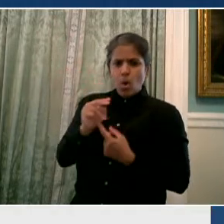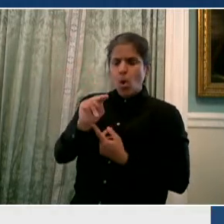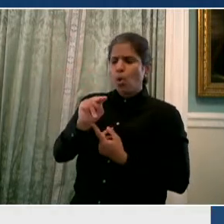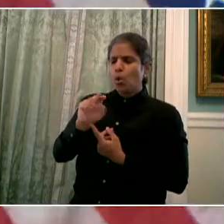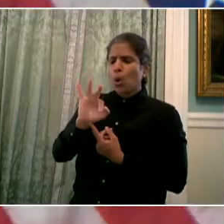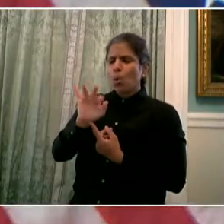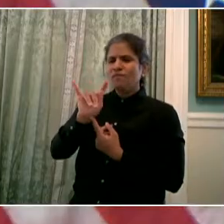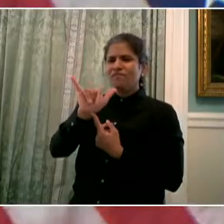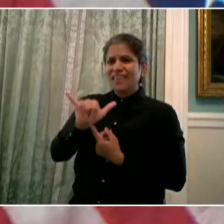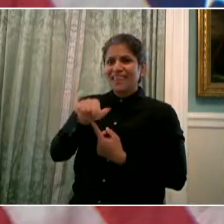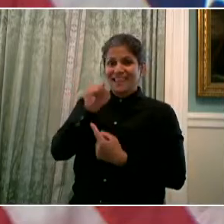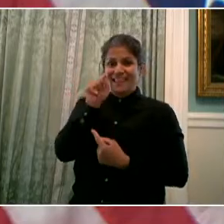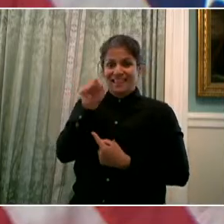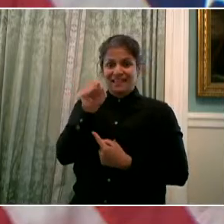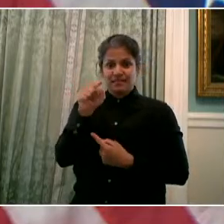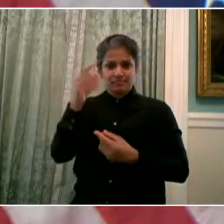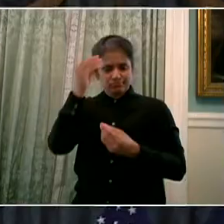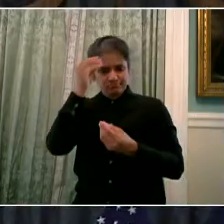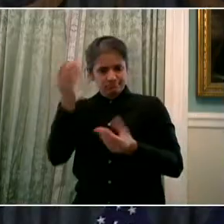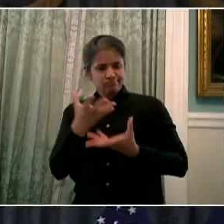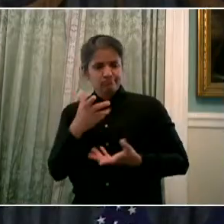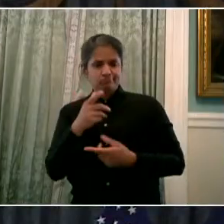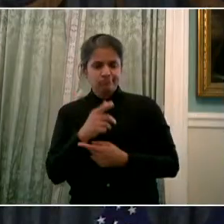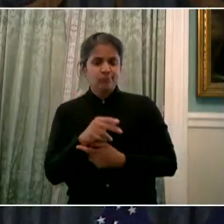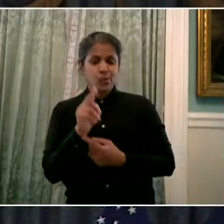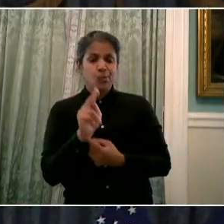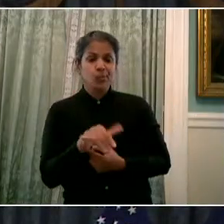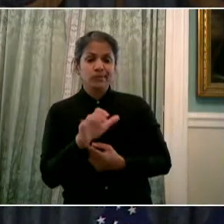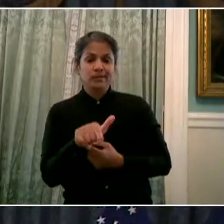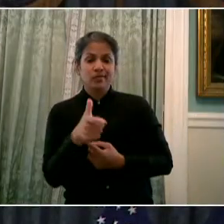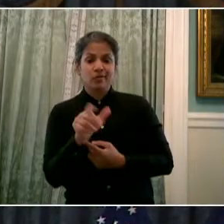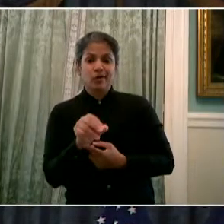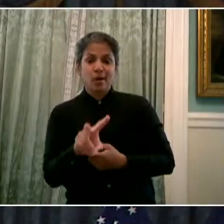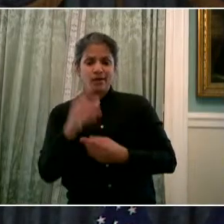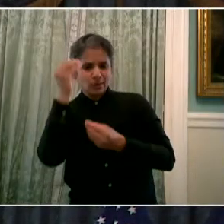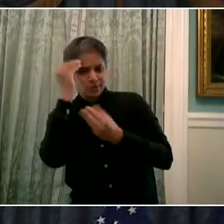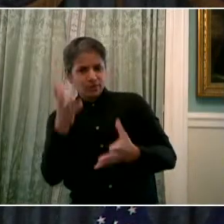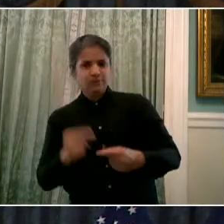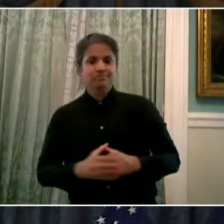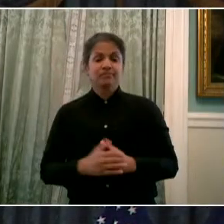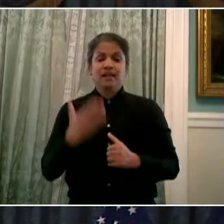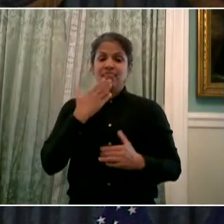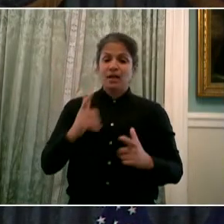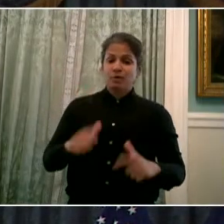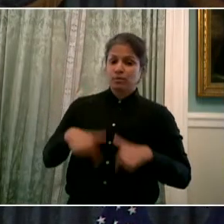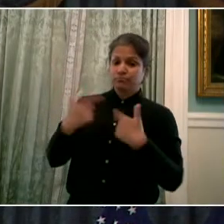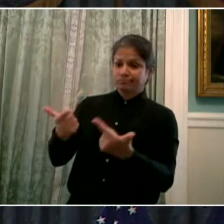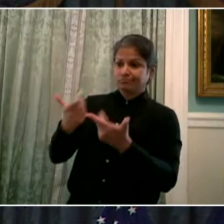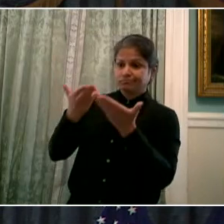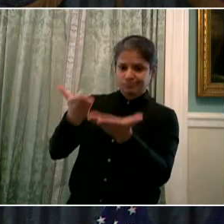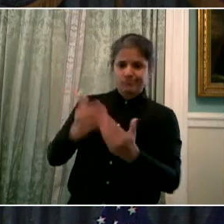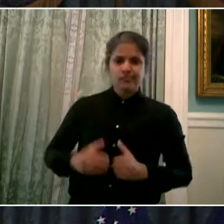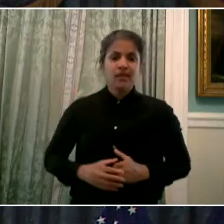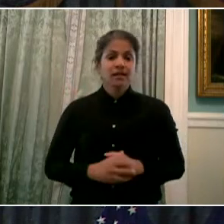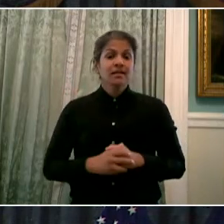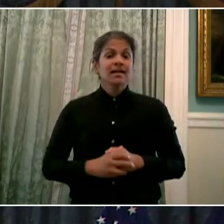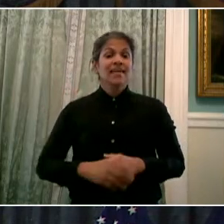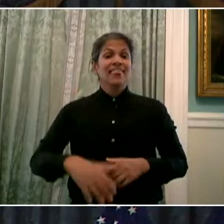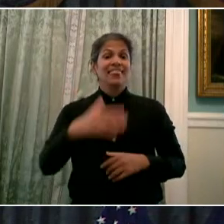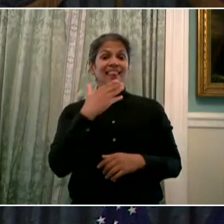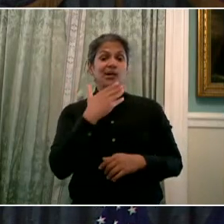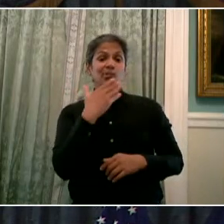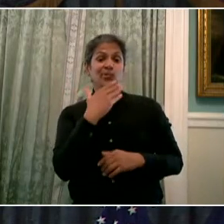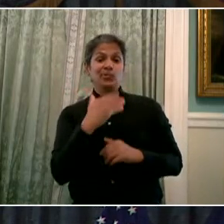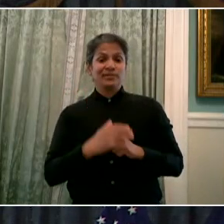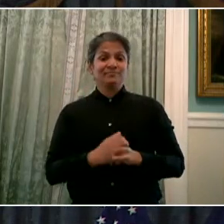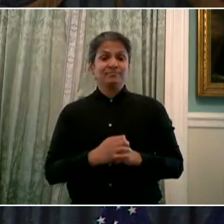you. Thank you, Commissioner. So let's go over this. So the normal air we're saying is when it's between approximately 30 to 60. So